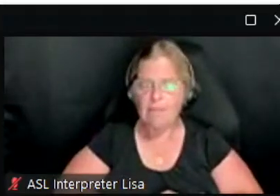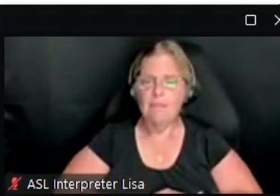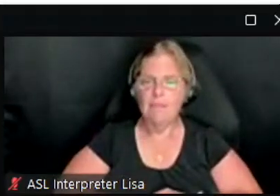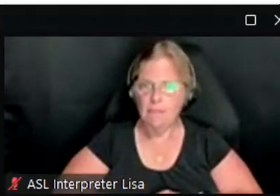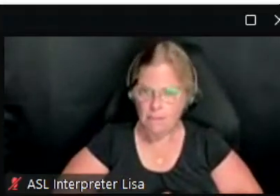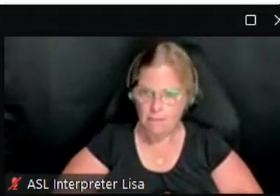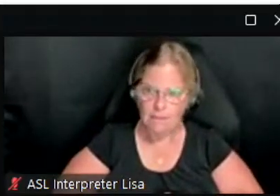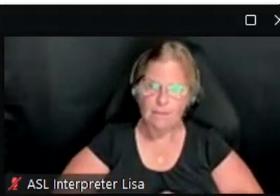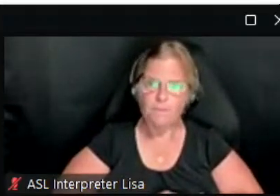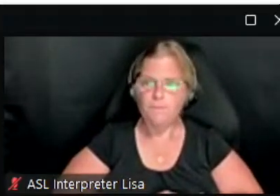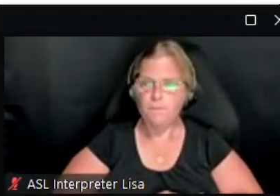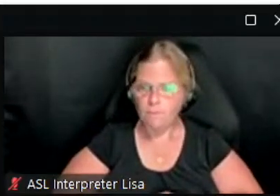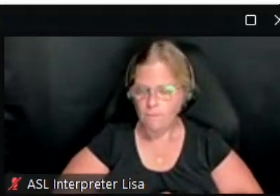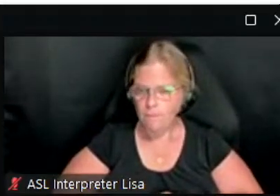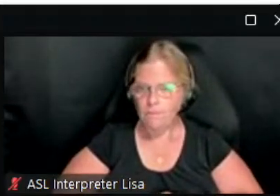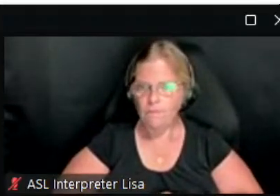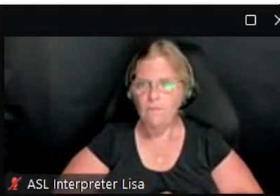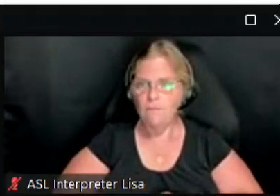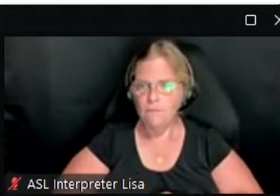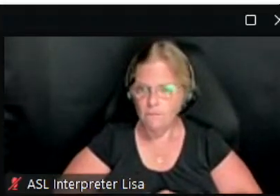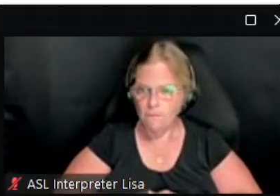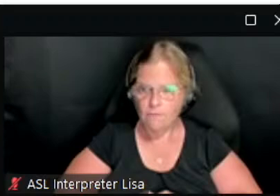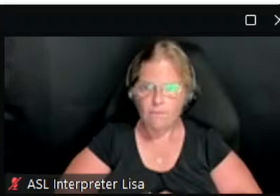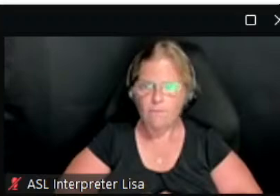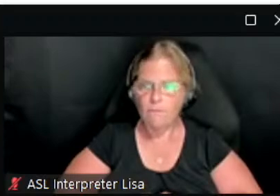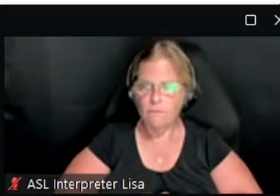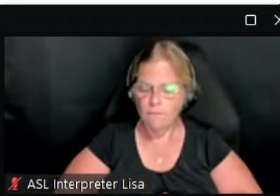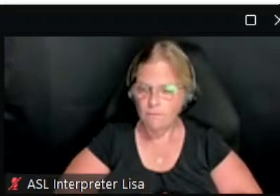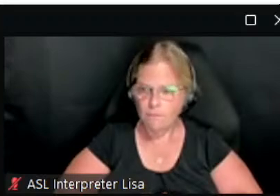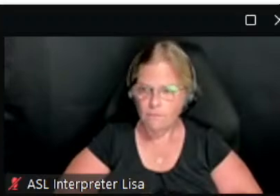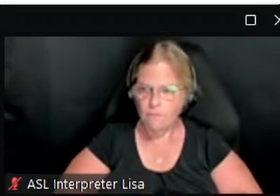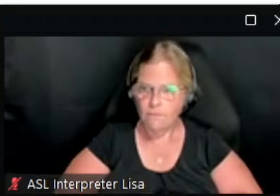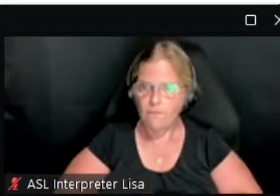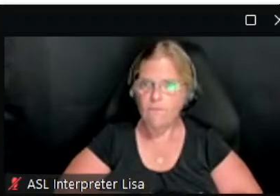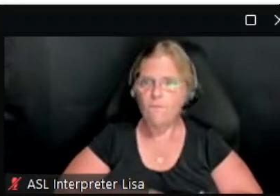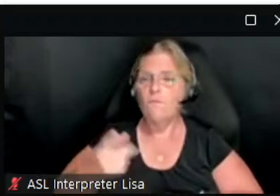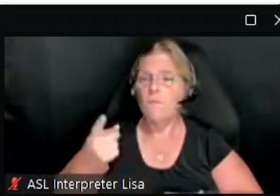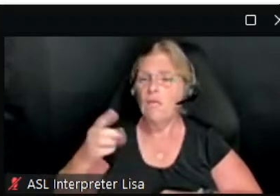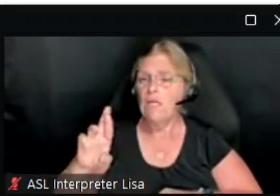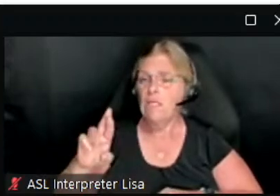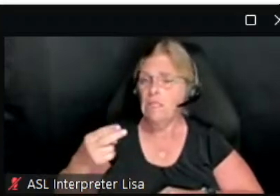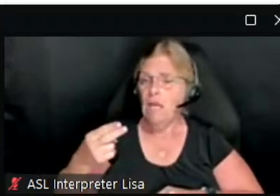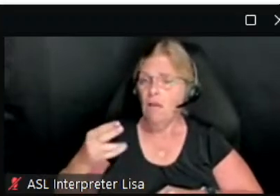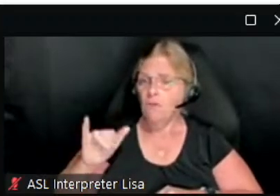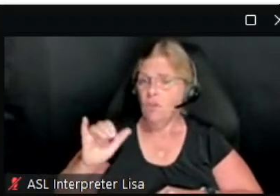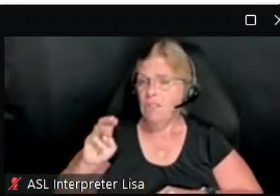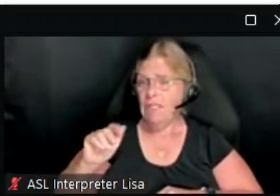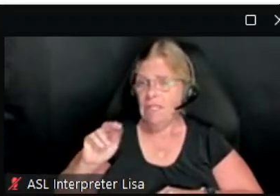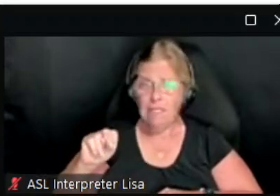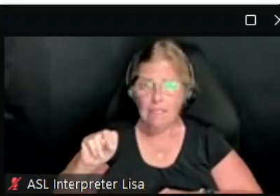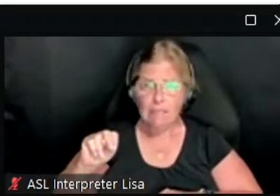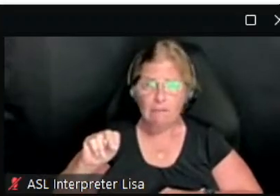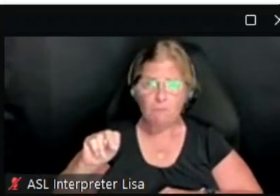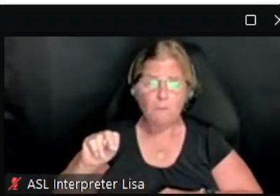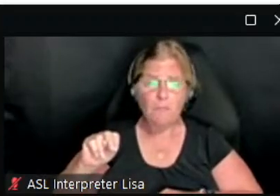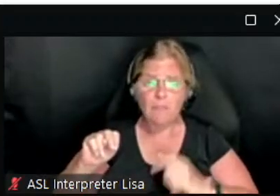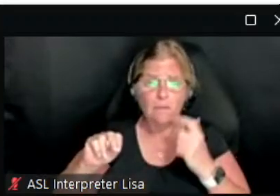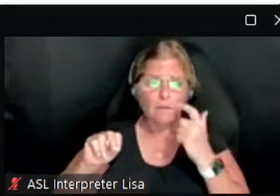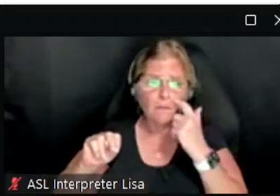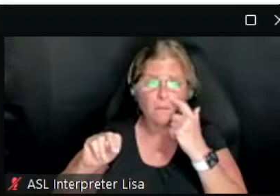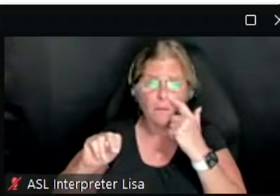I think given the time, Dr. Hickman, unless you've got objections, rather than have you give